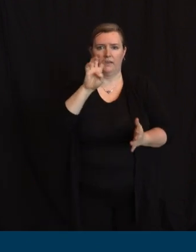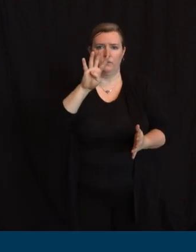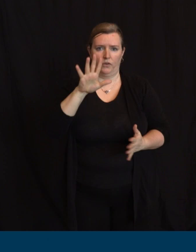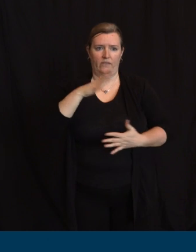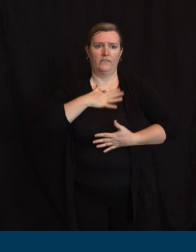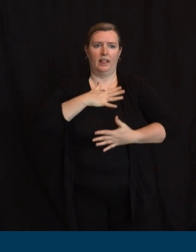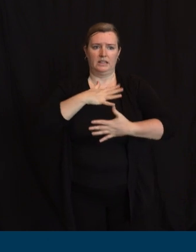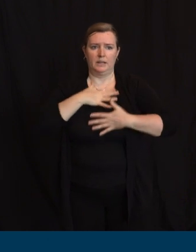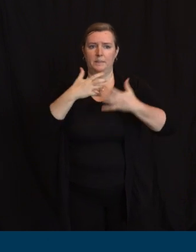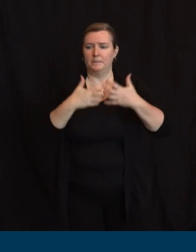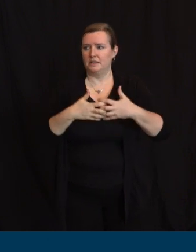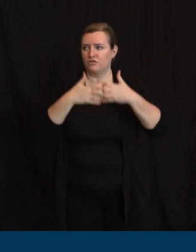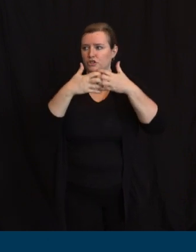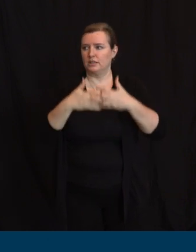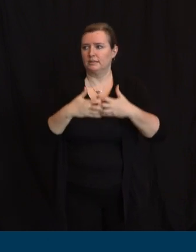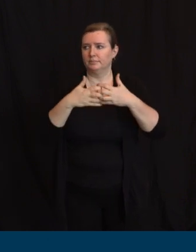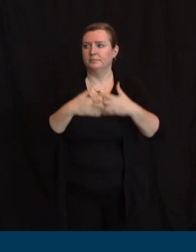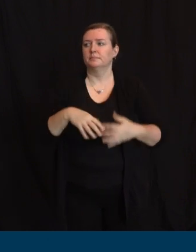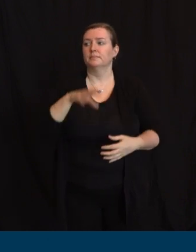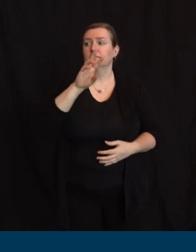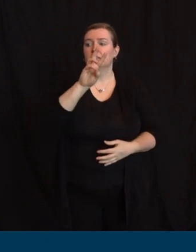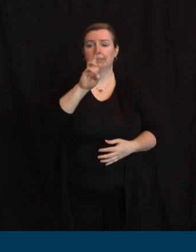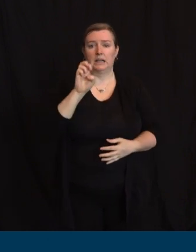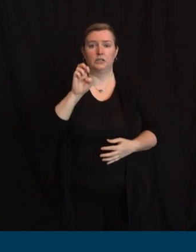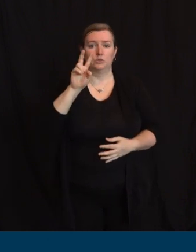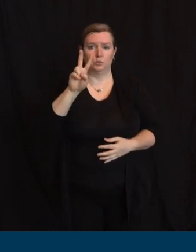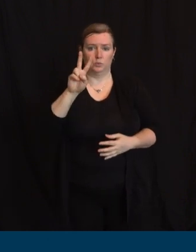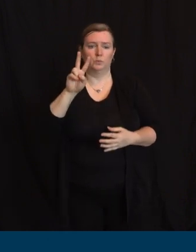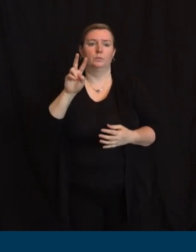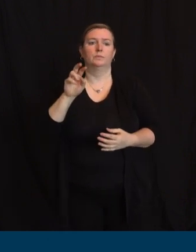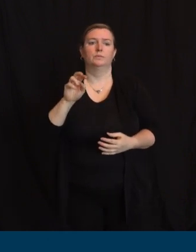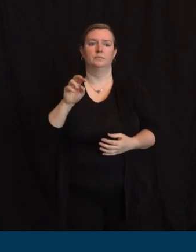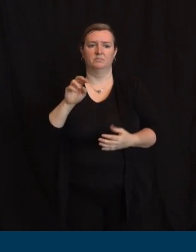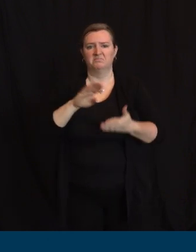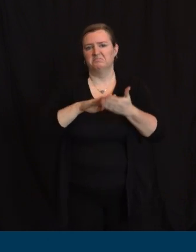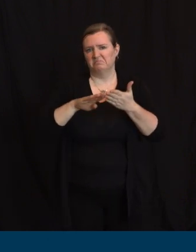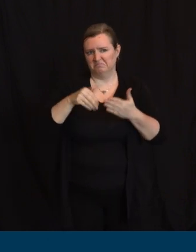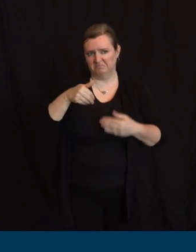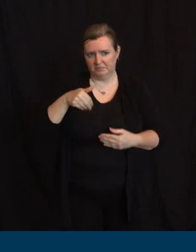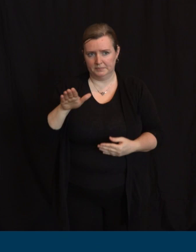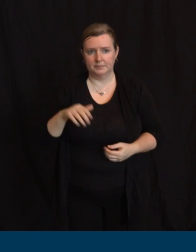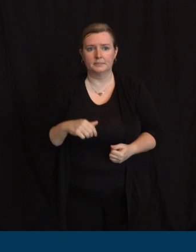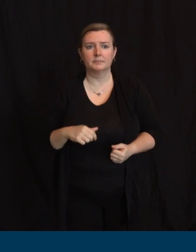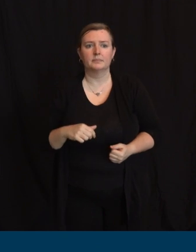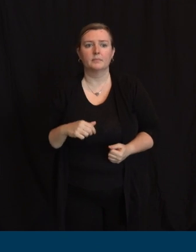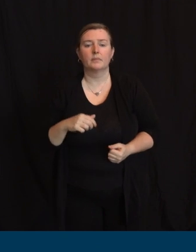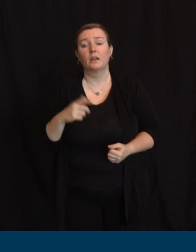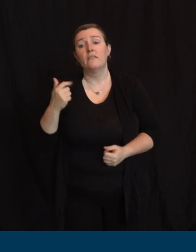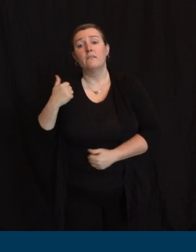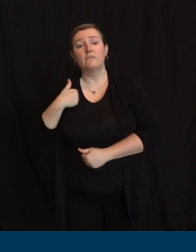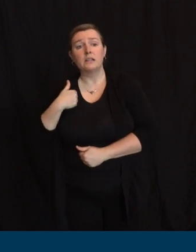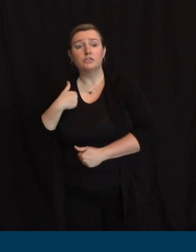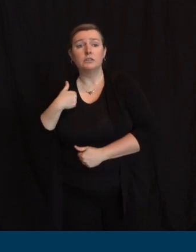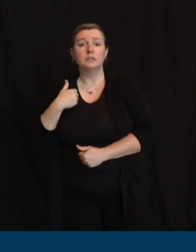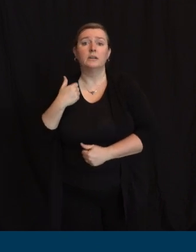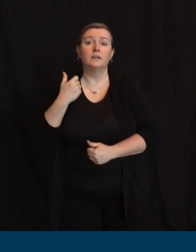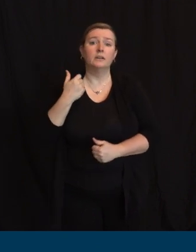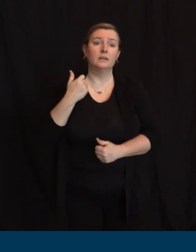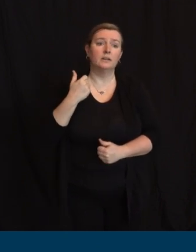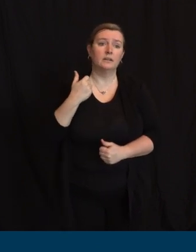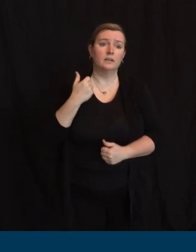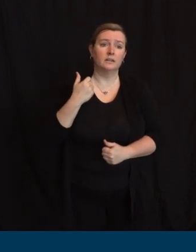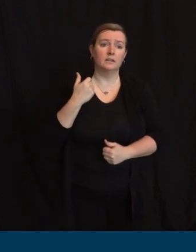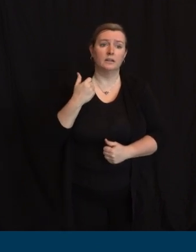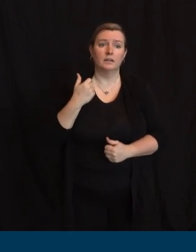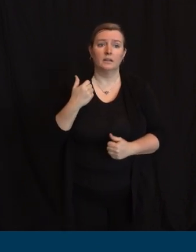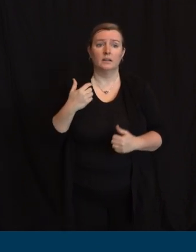field medical stations, and between 10 p.m. Tuesday and 10 p.m. last night, happy to say 802